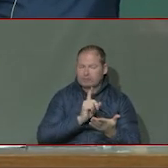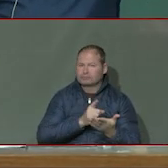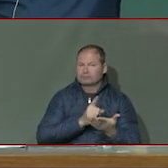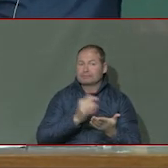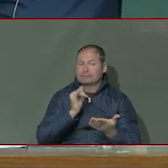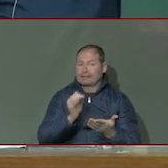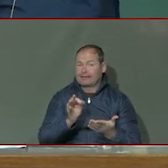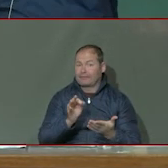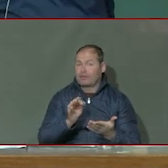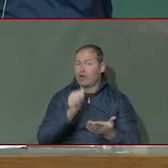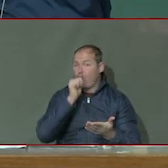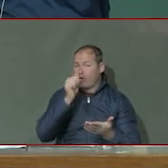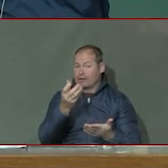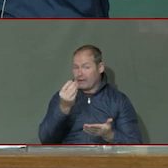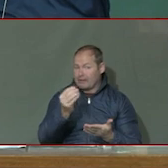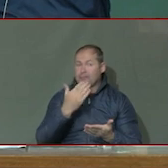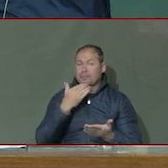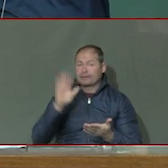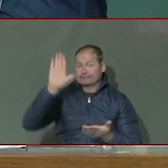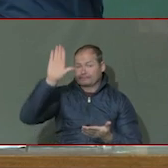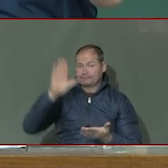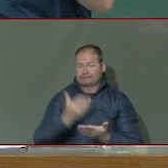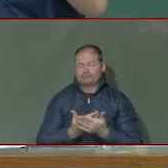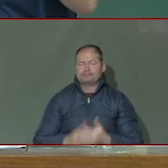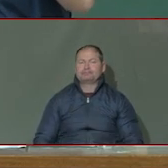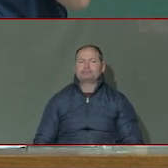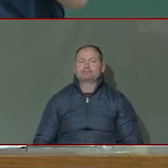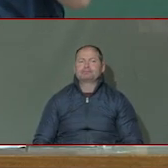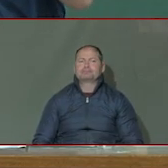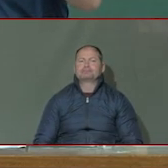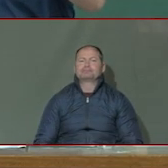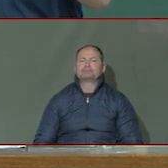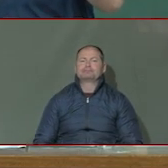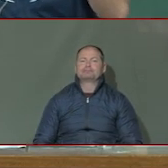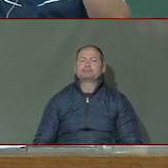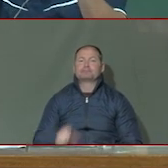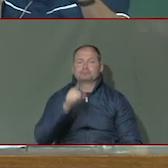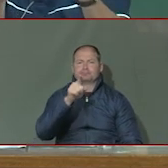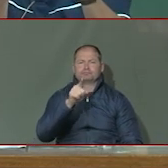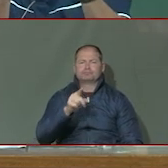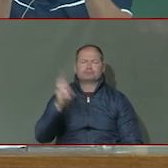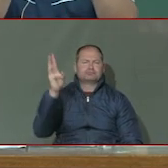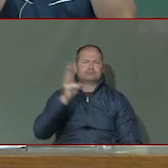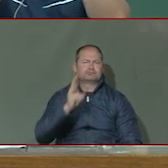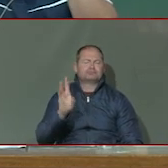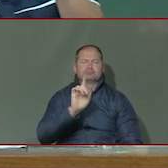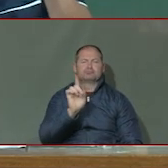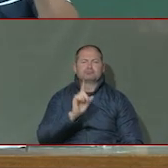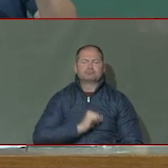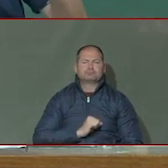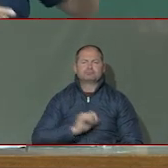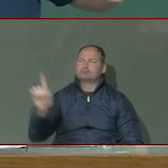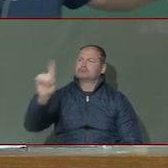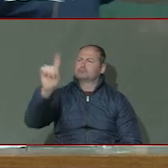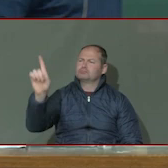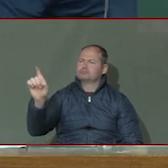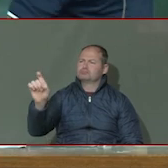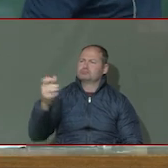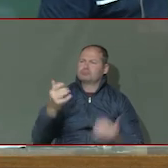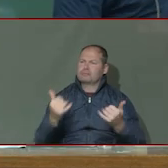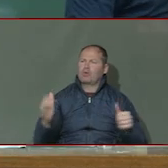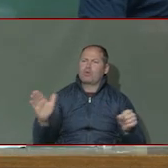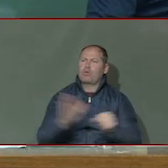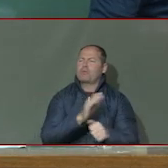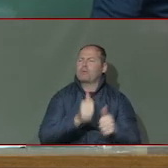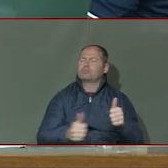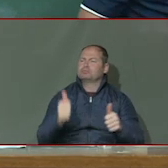have an answer and give advice to the friends. What should they look out for in a particular question to know that they're dealing with